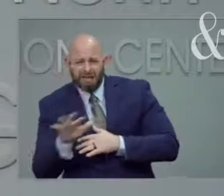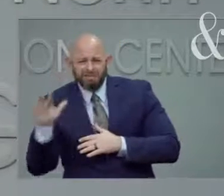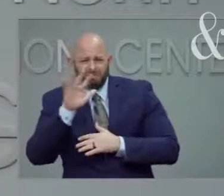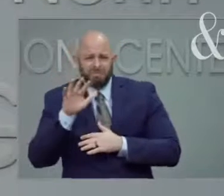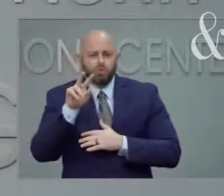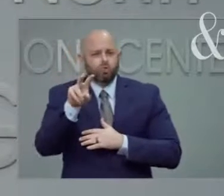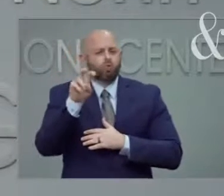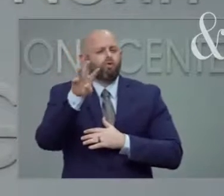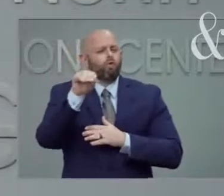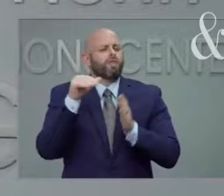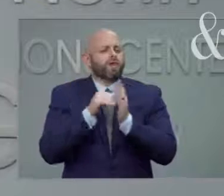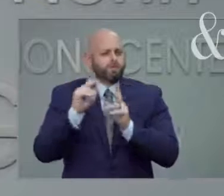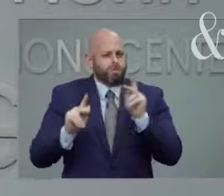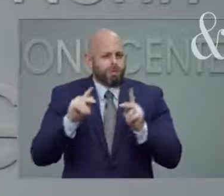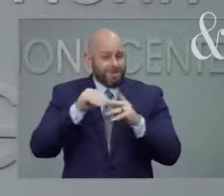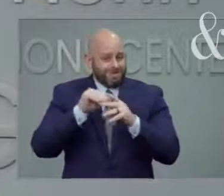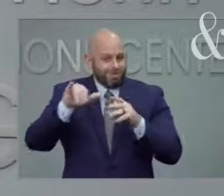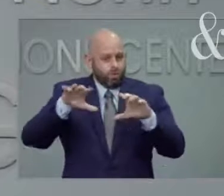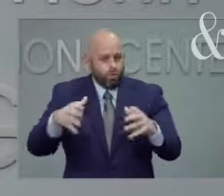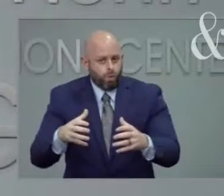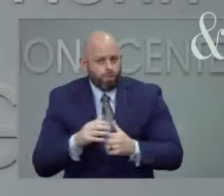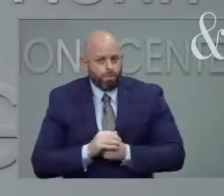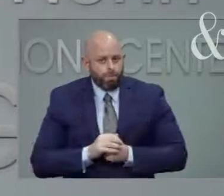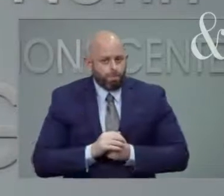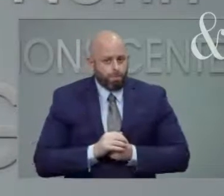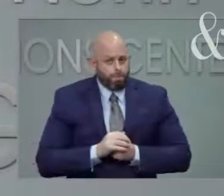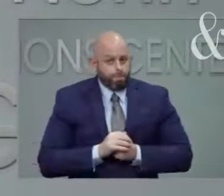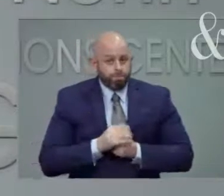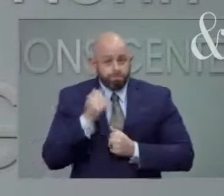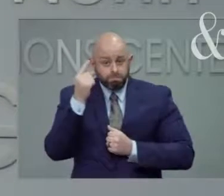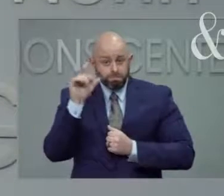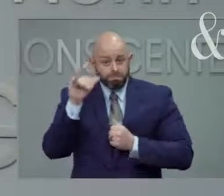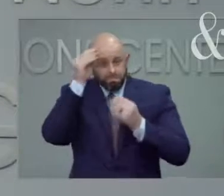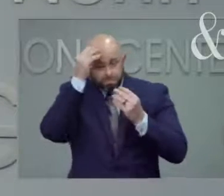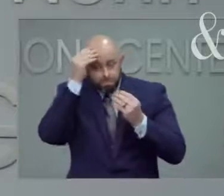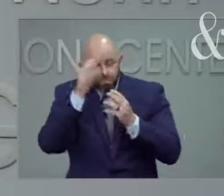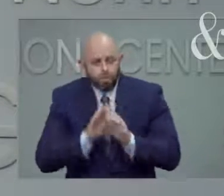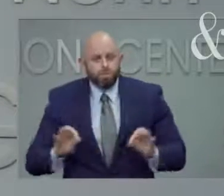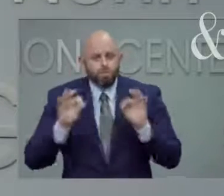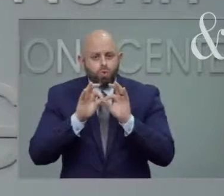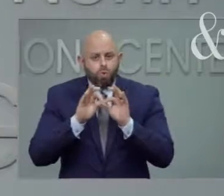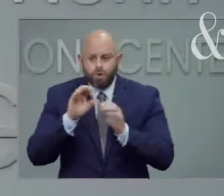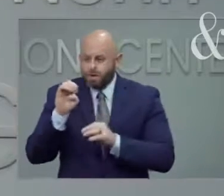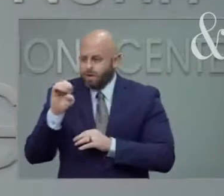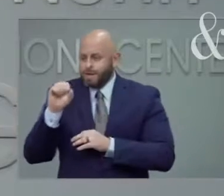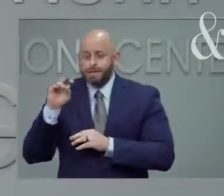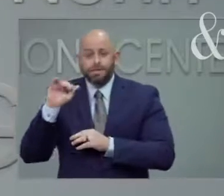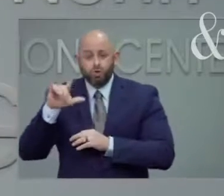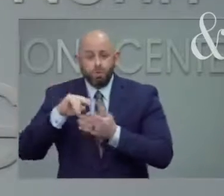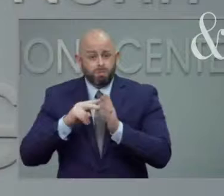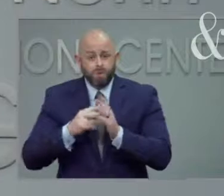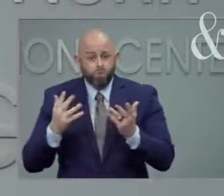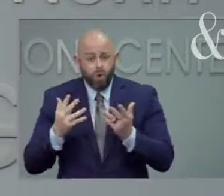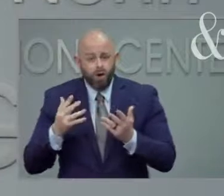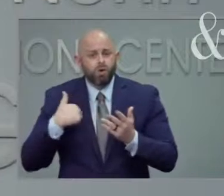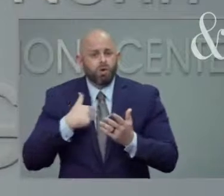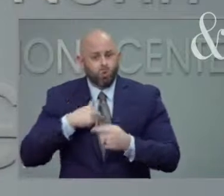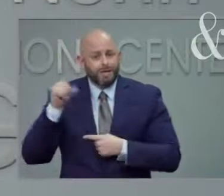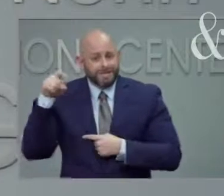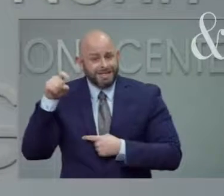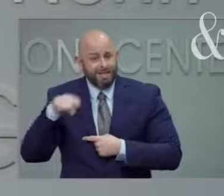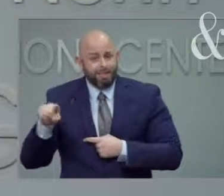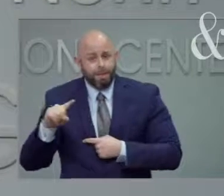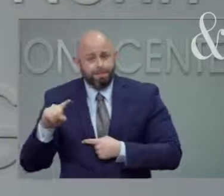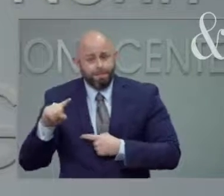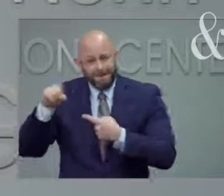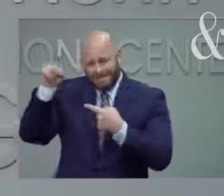people. Now, this is important. Essential workers are just that, essential. They